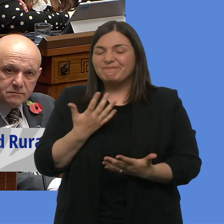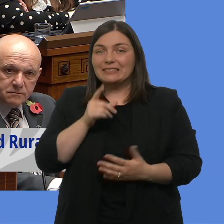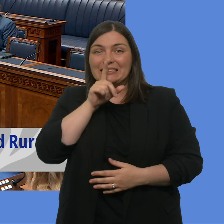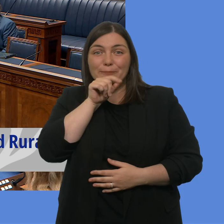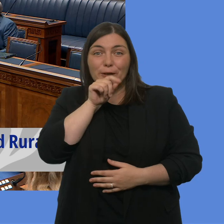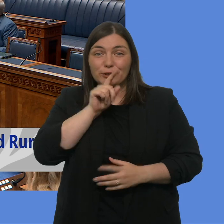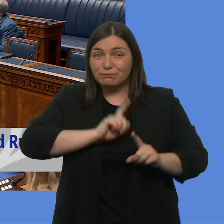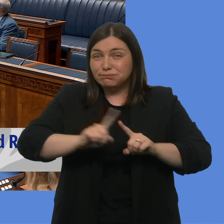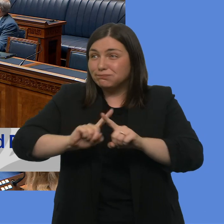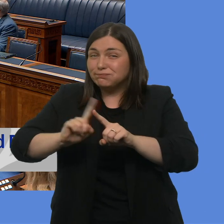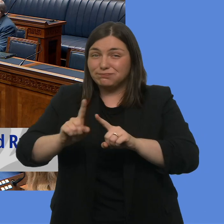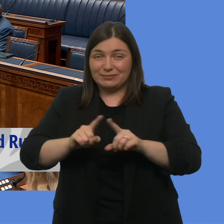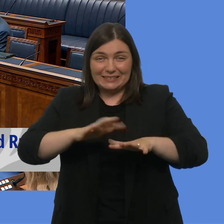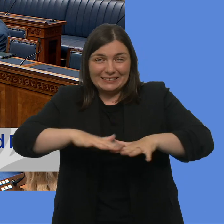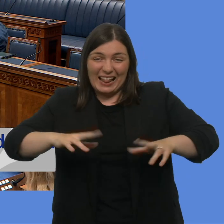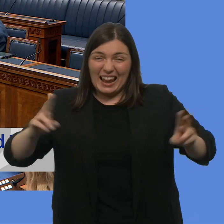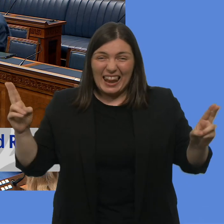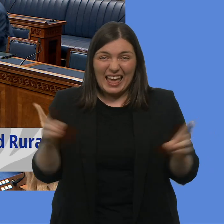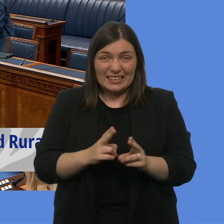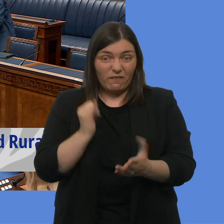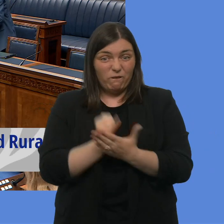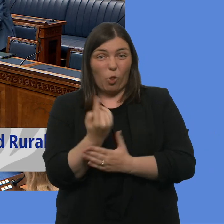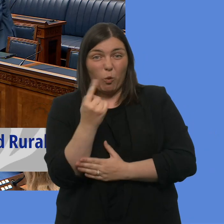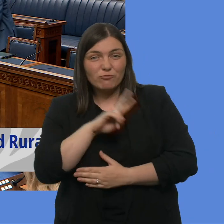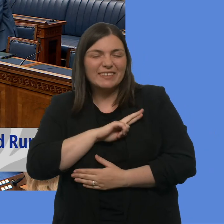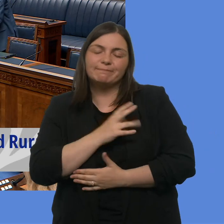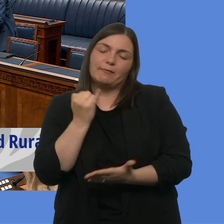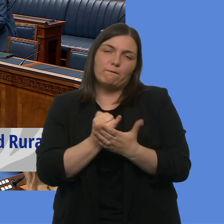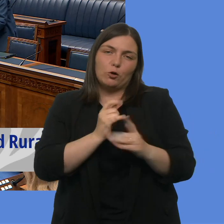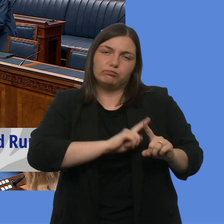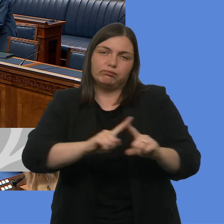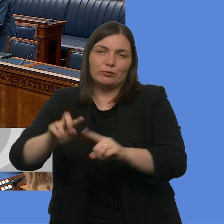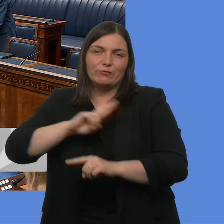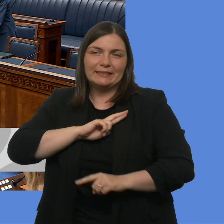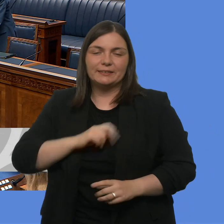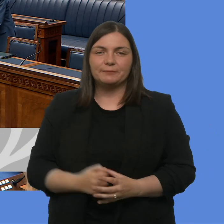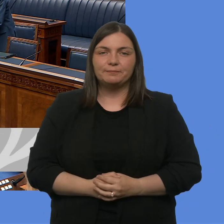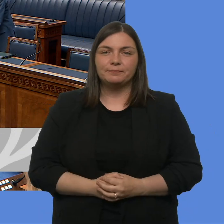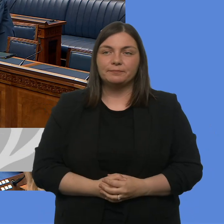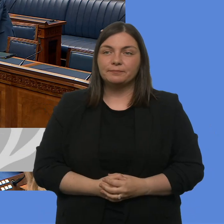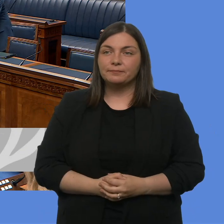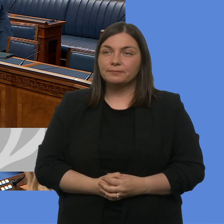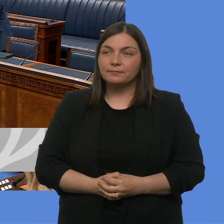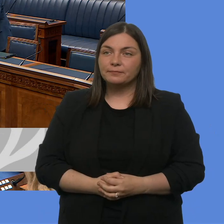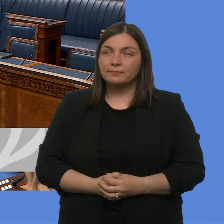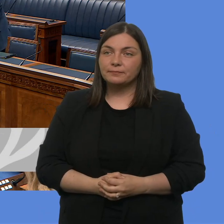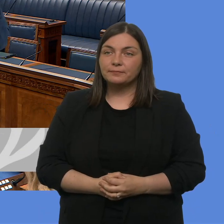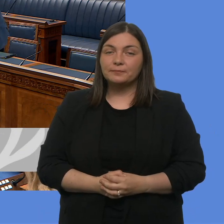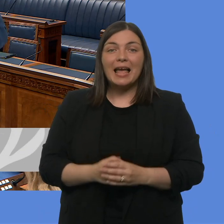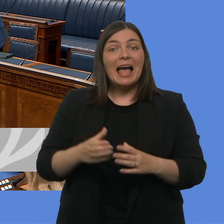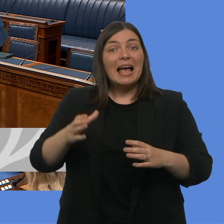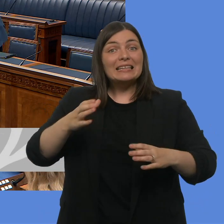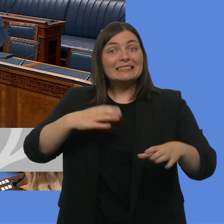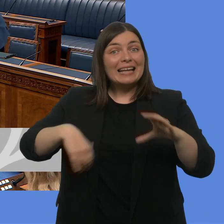factors. Mr. Chambers. Thank you, Mr. Speaker. Minister, scientists are providing evidence that the area of